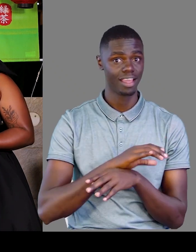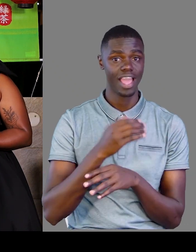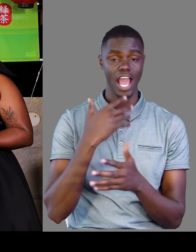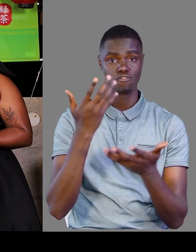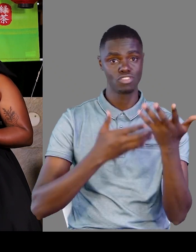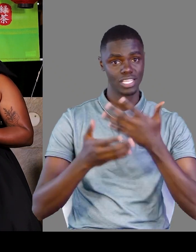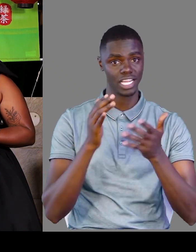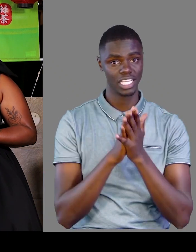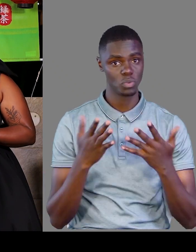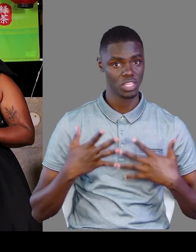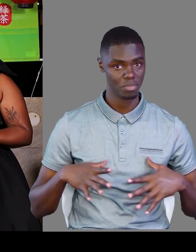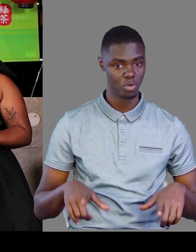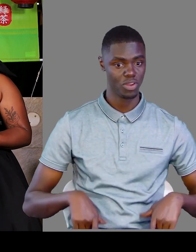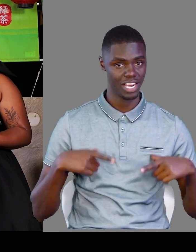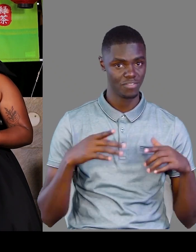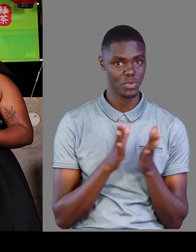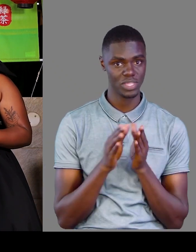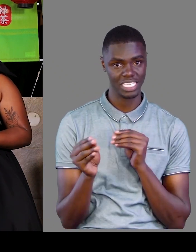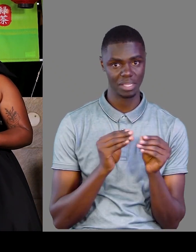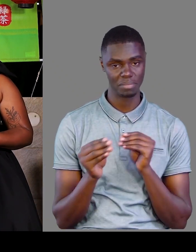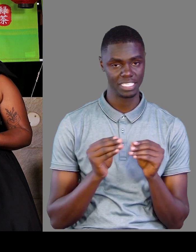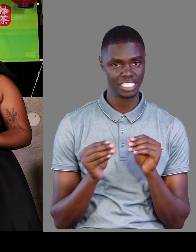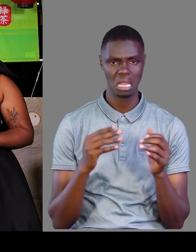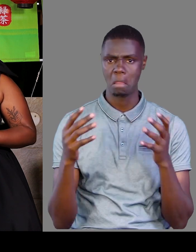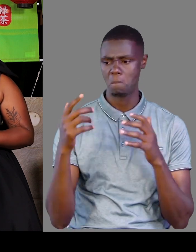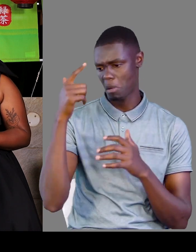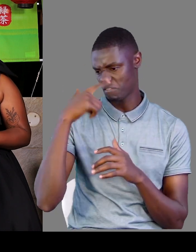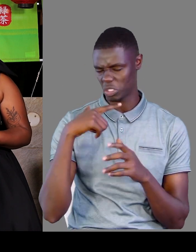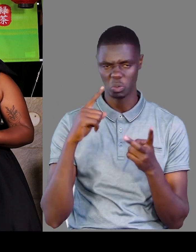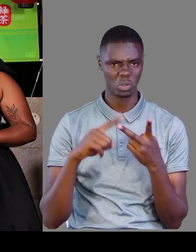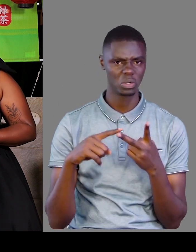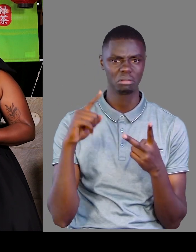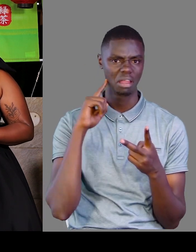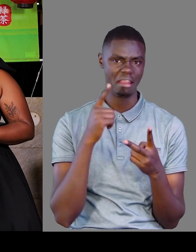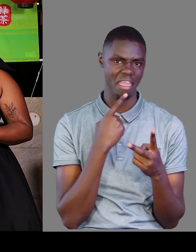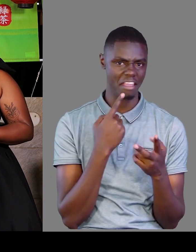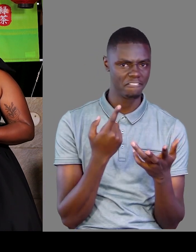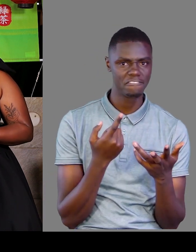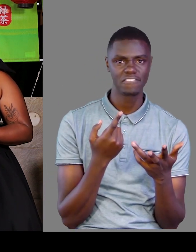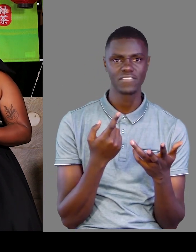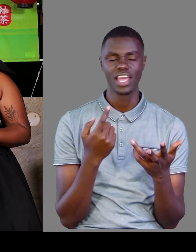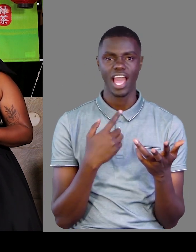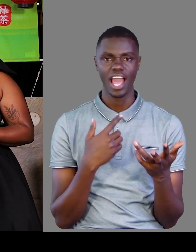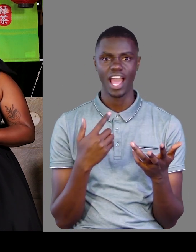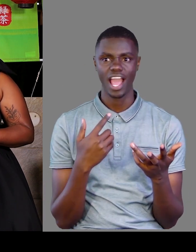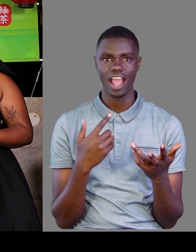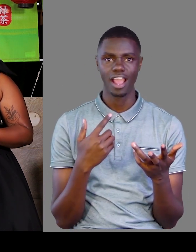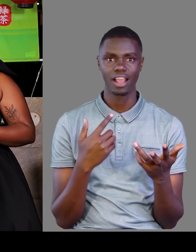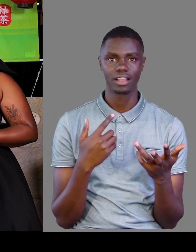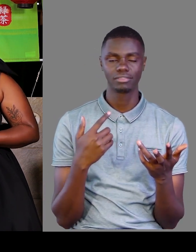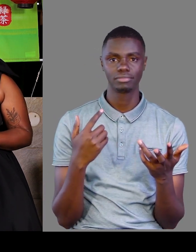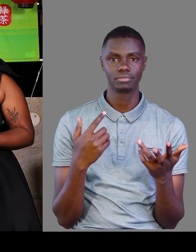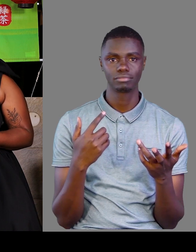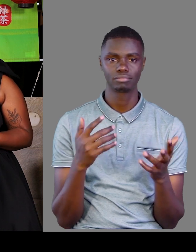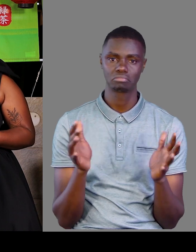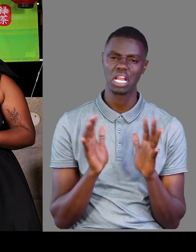usha interact with person living with disability, maybe visual, maybe ushapatana na yani watu wenye wako